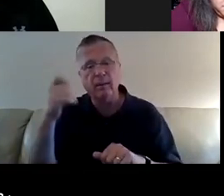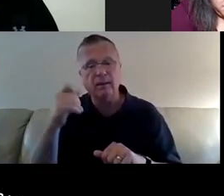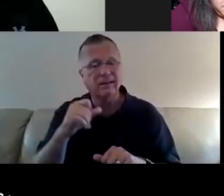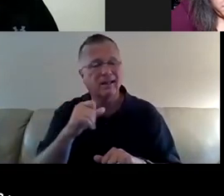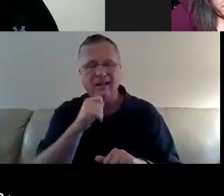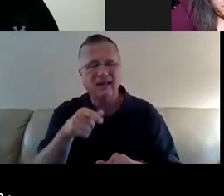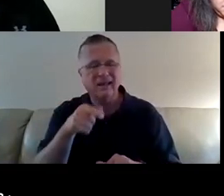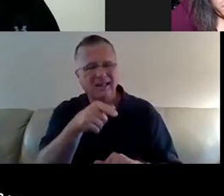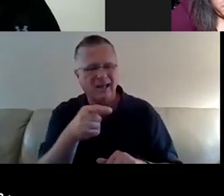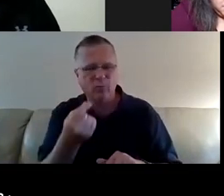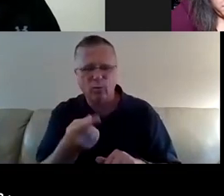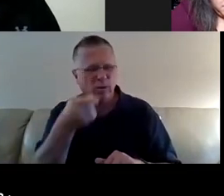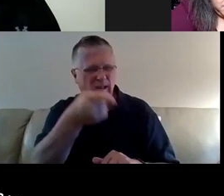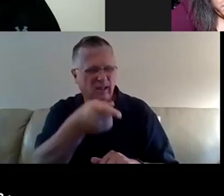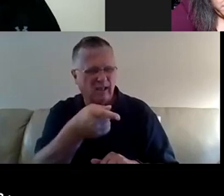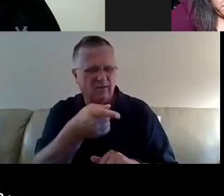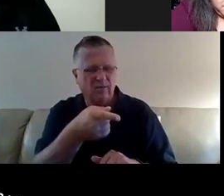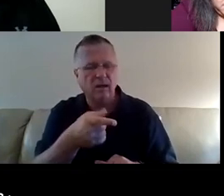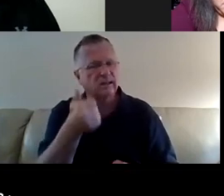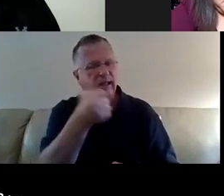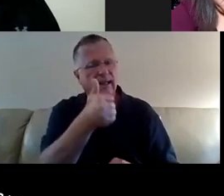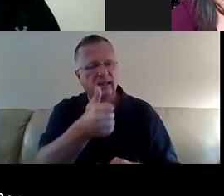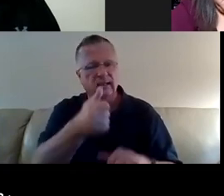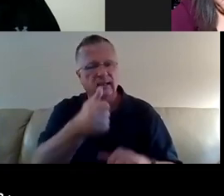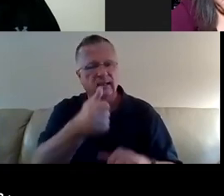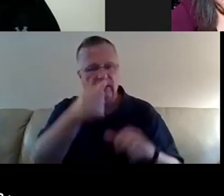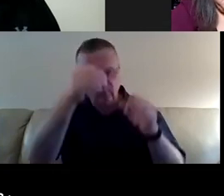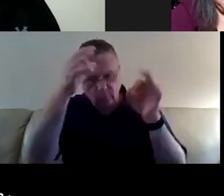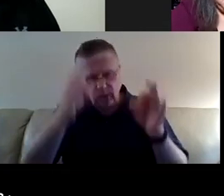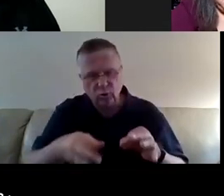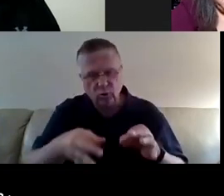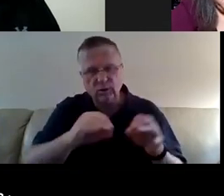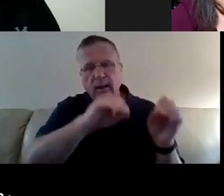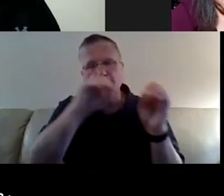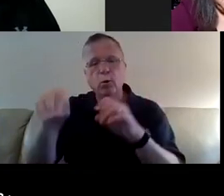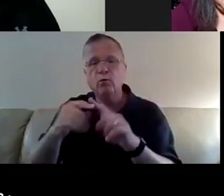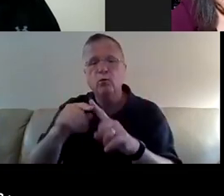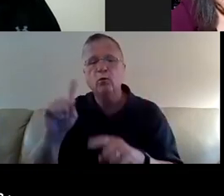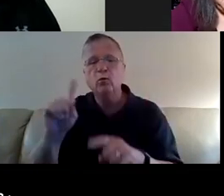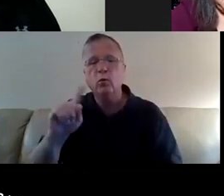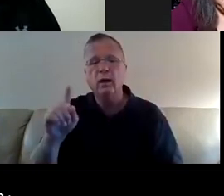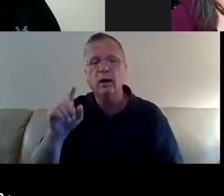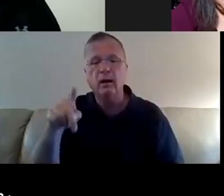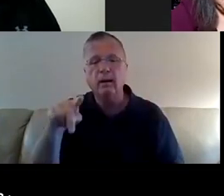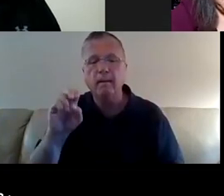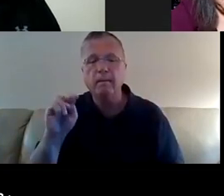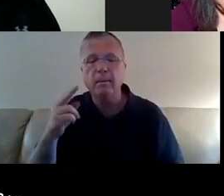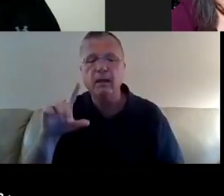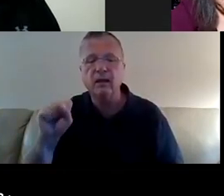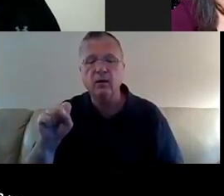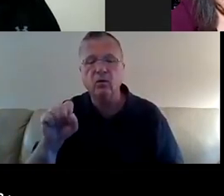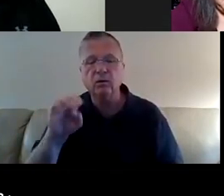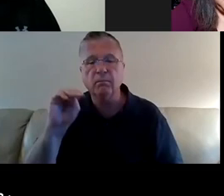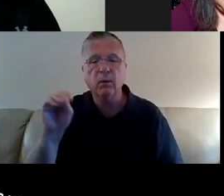them. And that they by choice moved to Penn Hills and Monroeville. My parents in